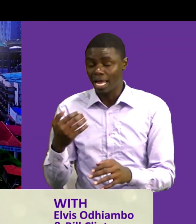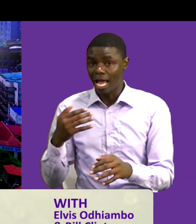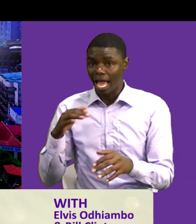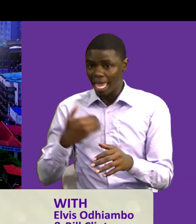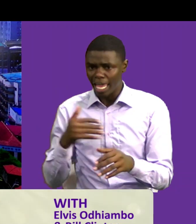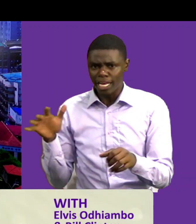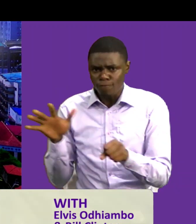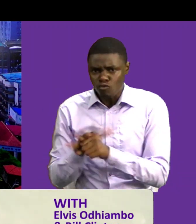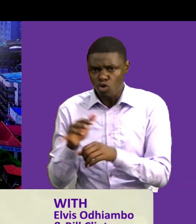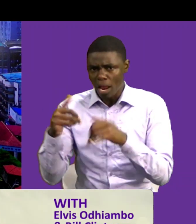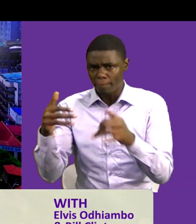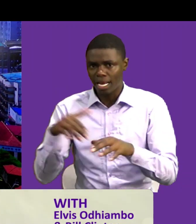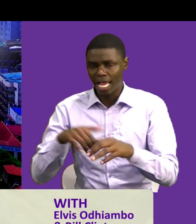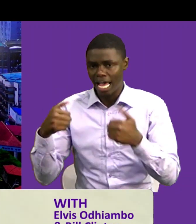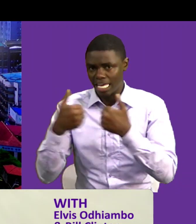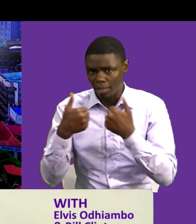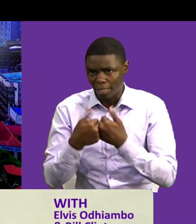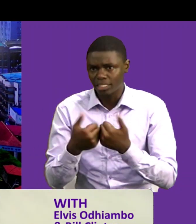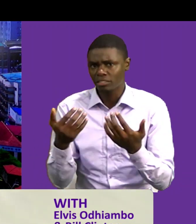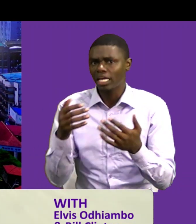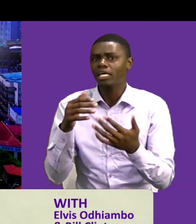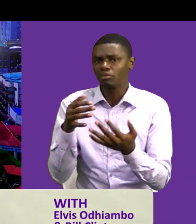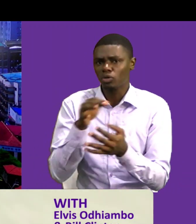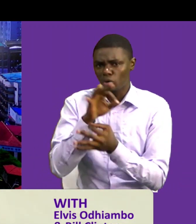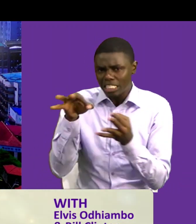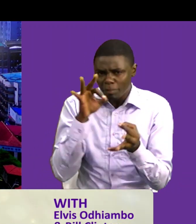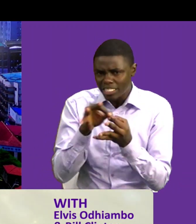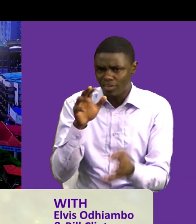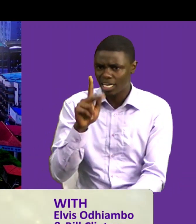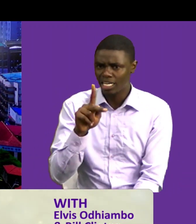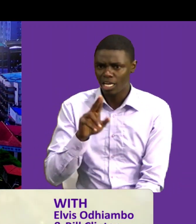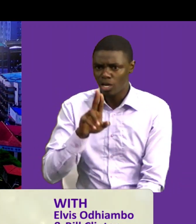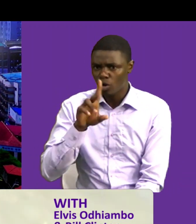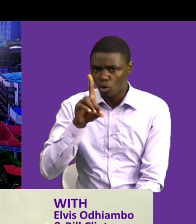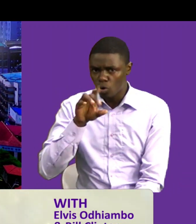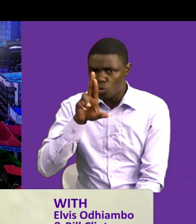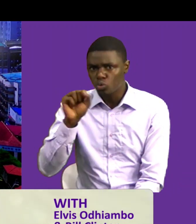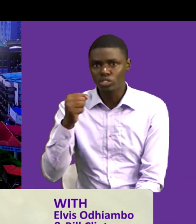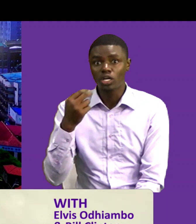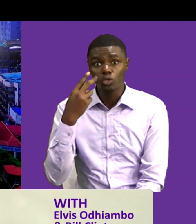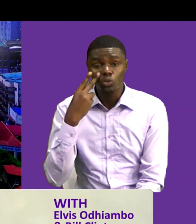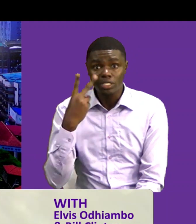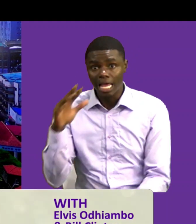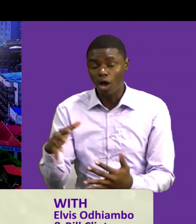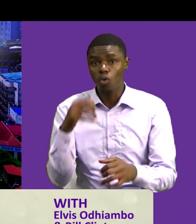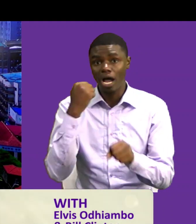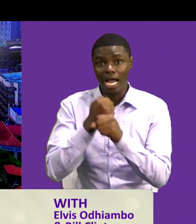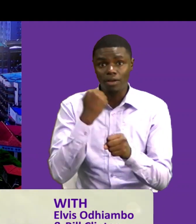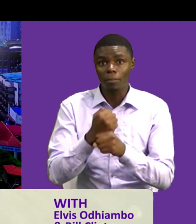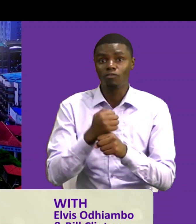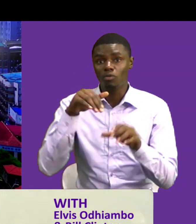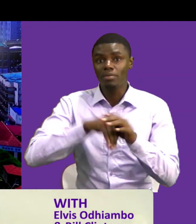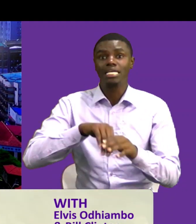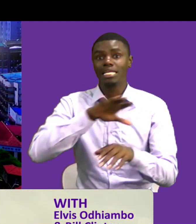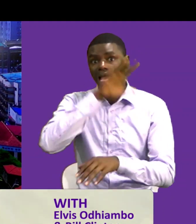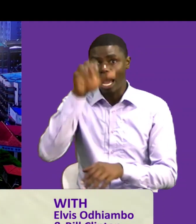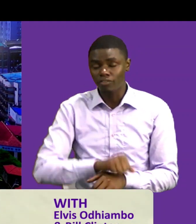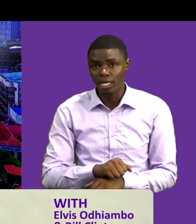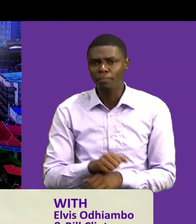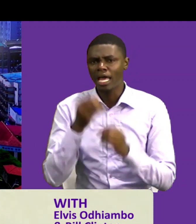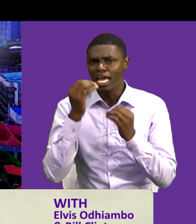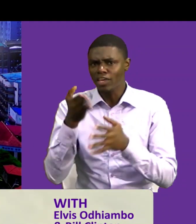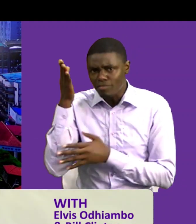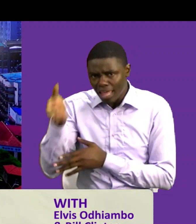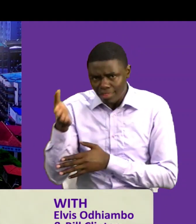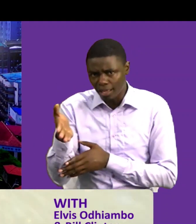key players in the match, especially Kudus, you see how he's performing here in Africa. So if he was